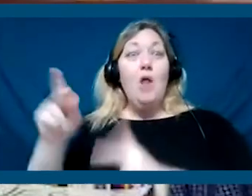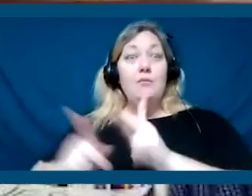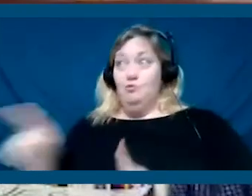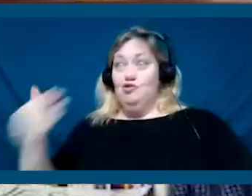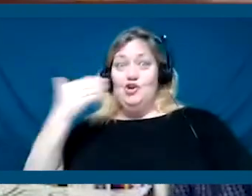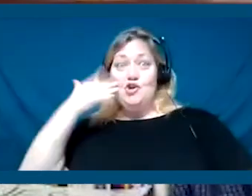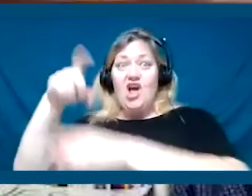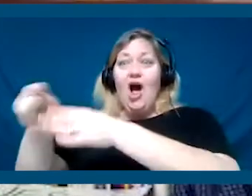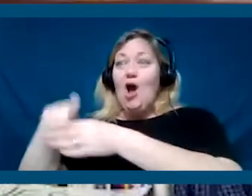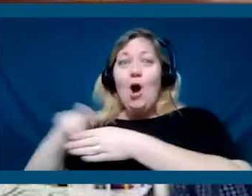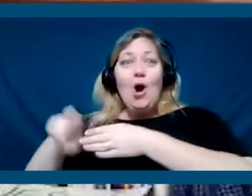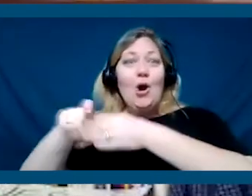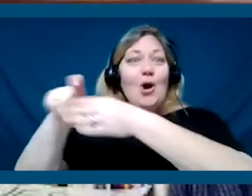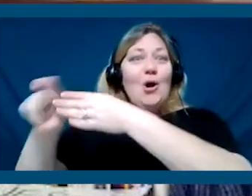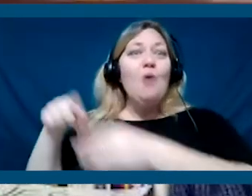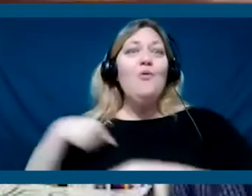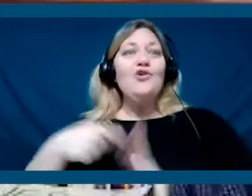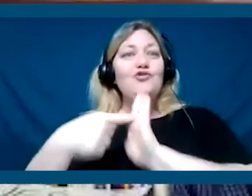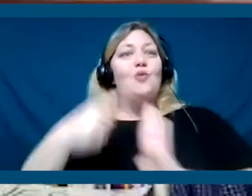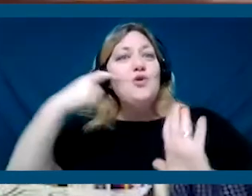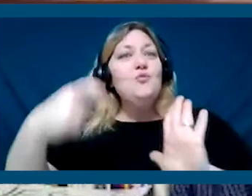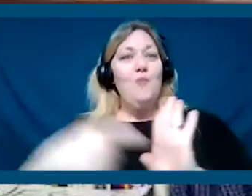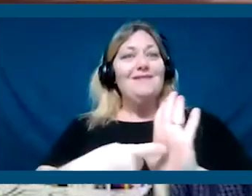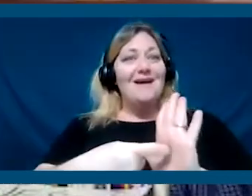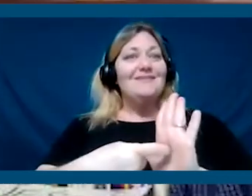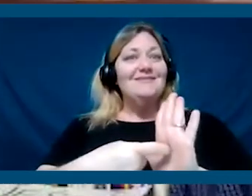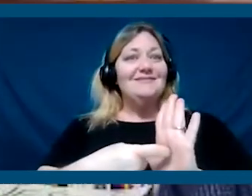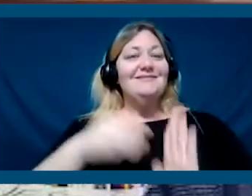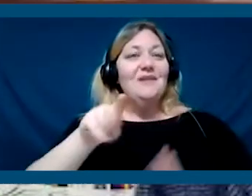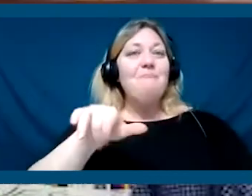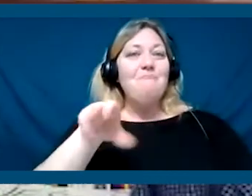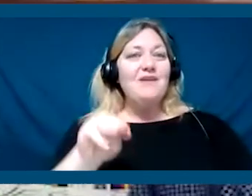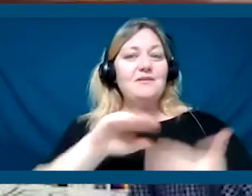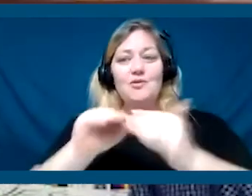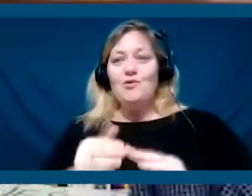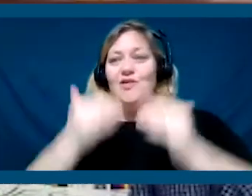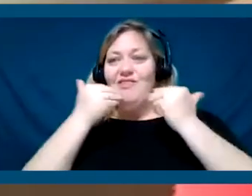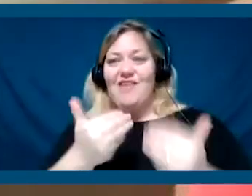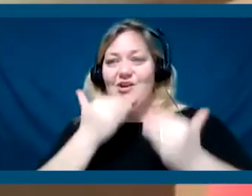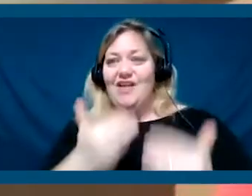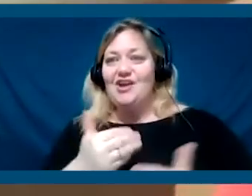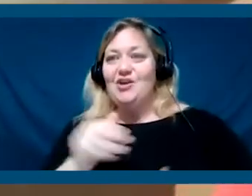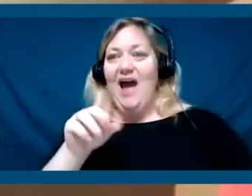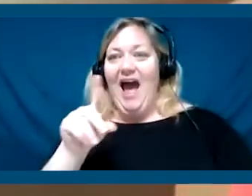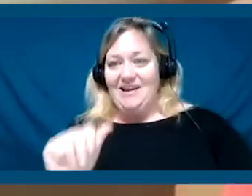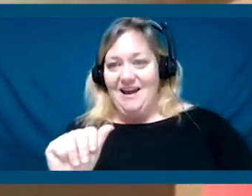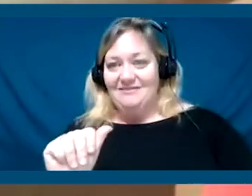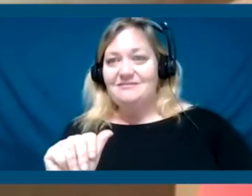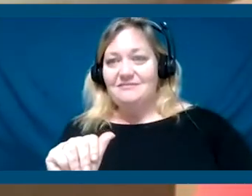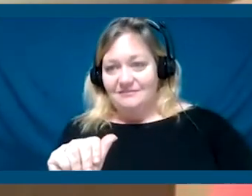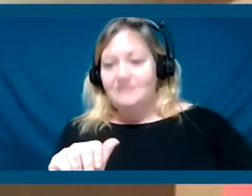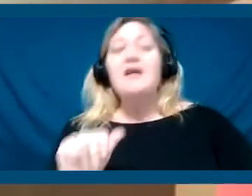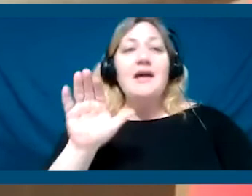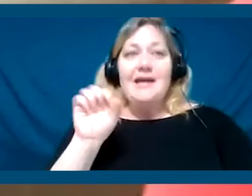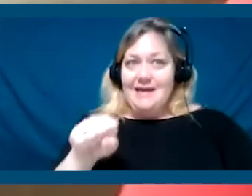because she wanted to show that we recognize Eid and the Muslim community. So thank you, Ada, again for the program. Well, and I want to make sure